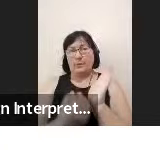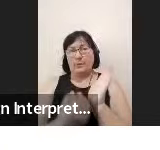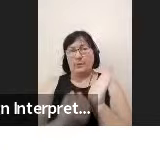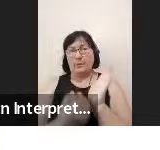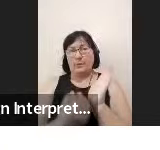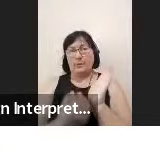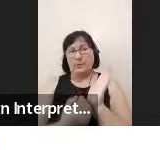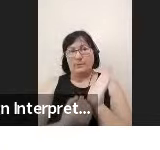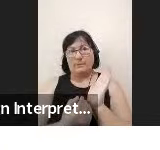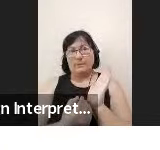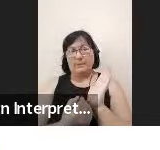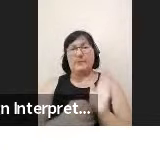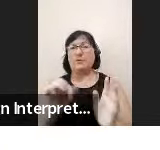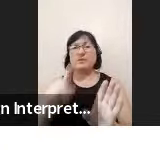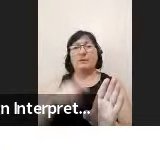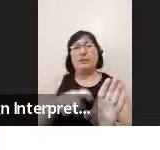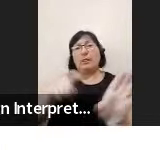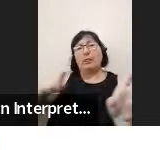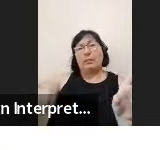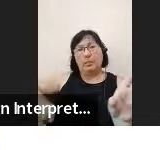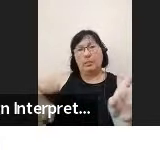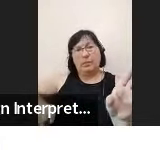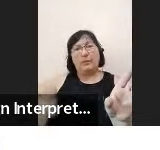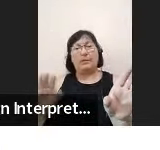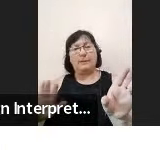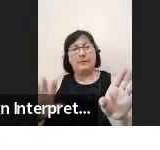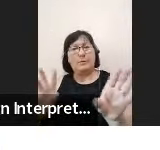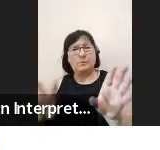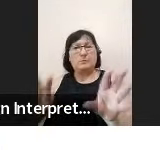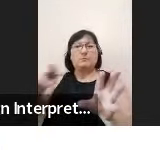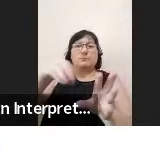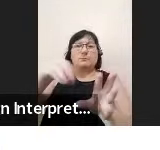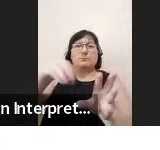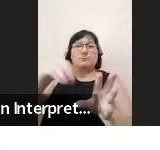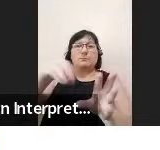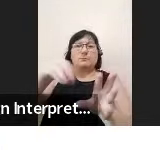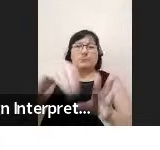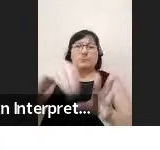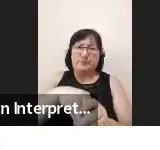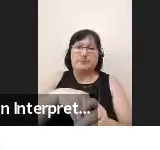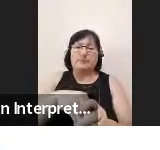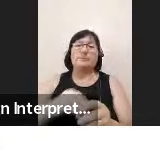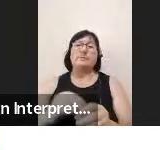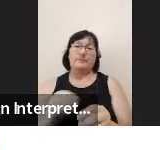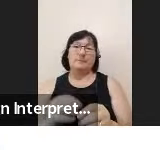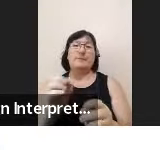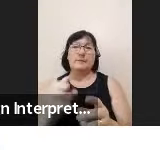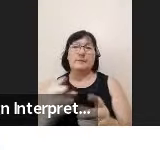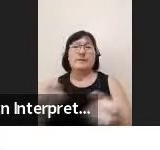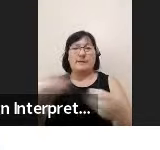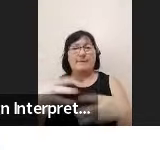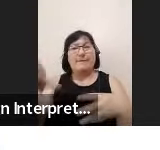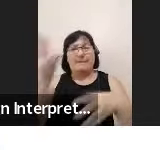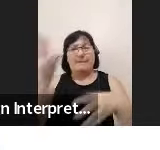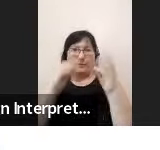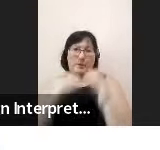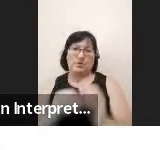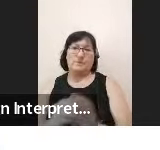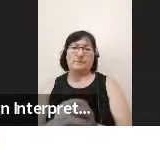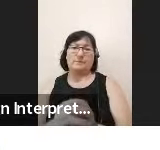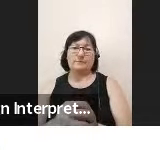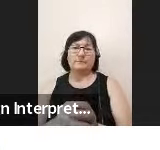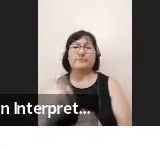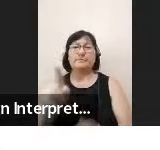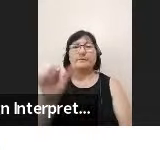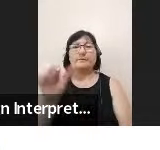that you also influence how this program is going to unfold as we progress. The AEO compliance, as I've indicated, we've got